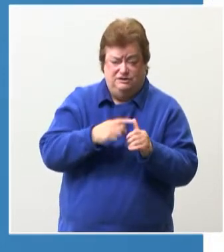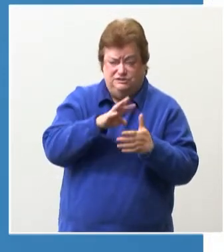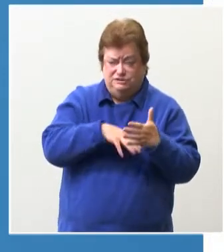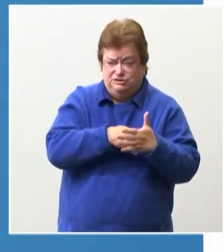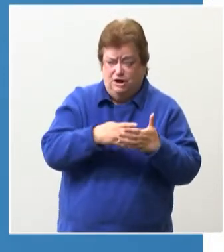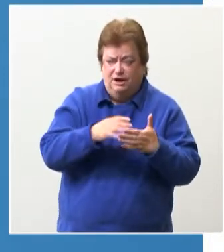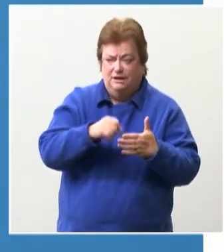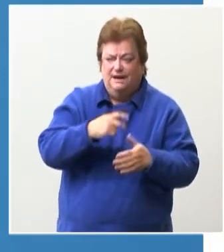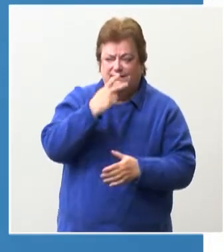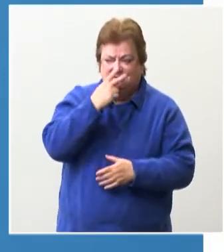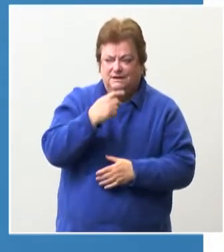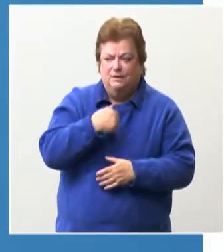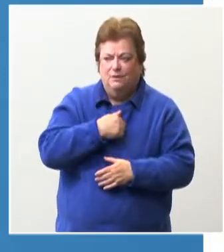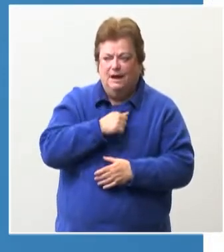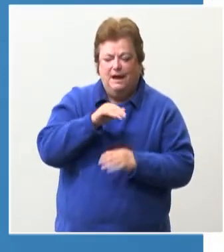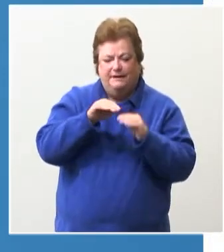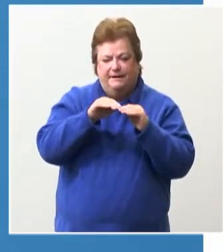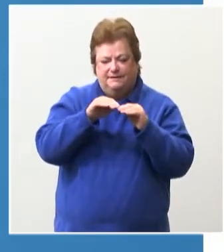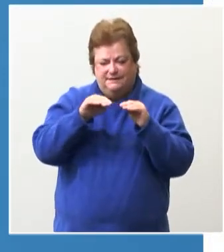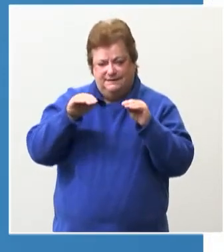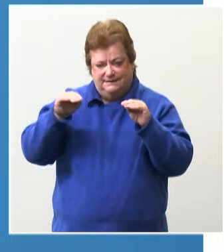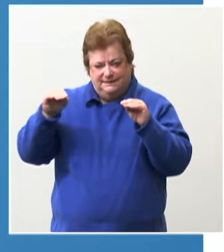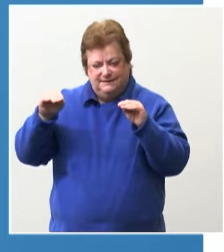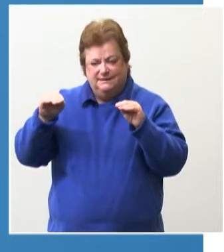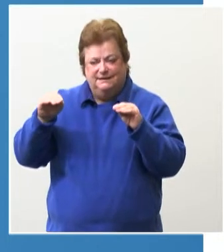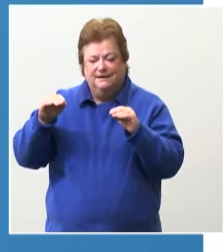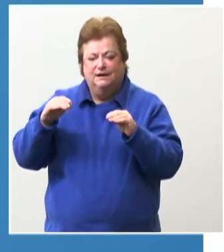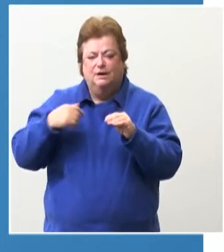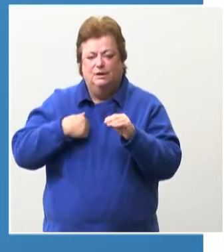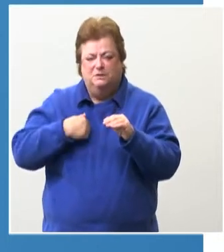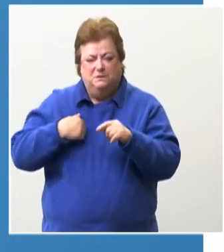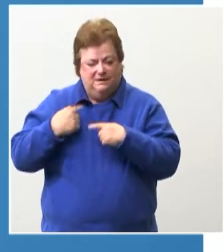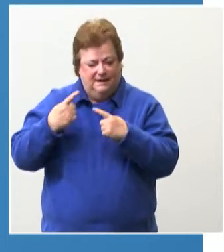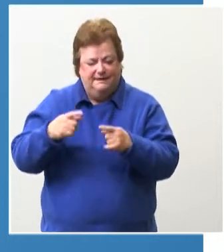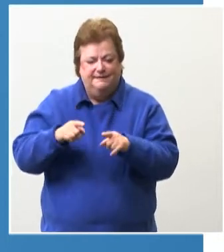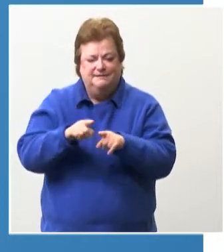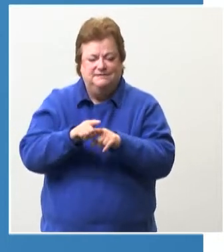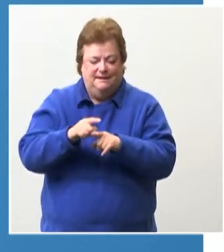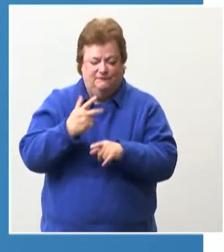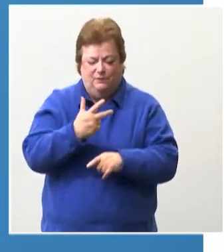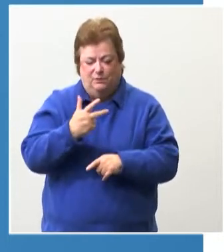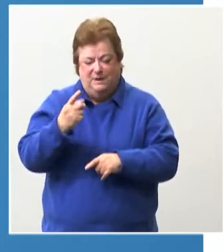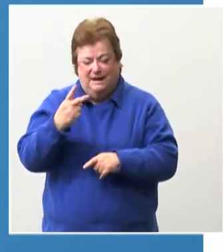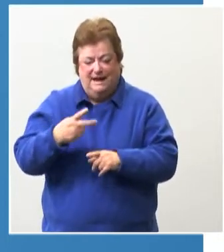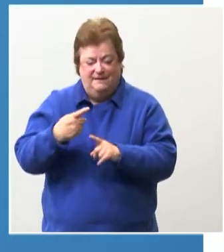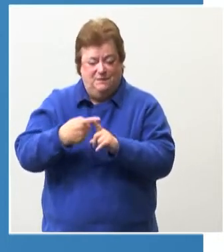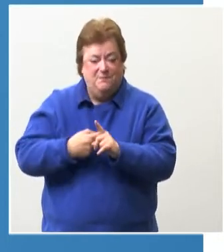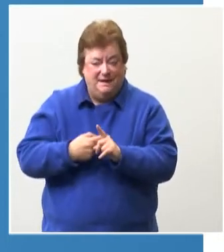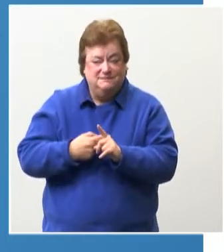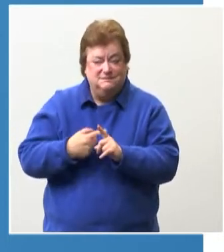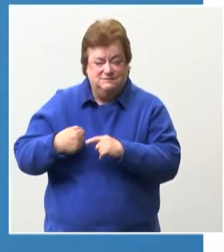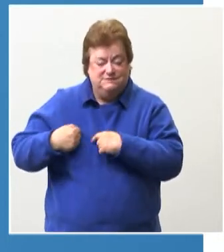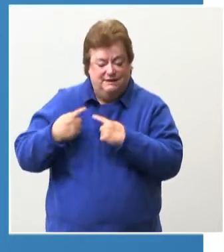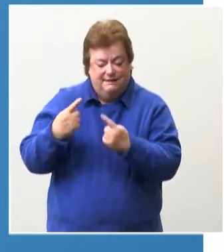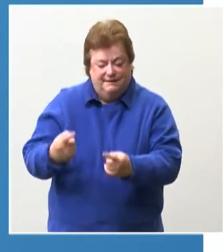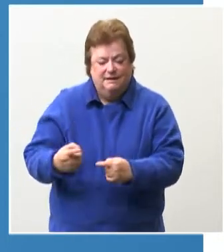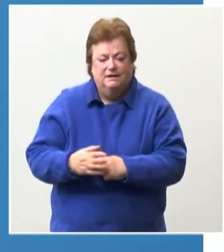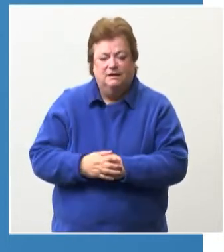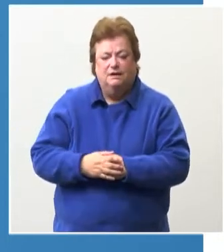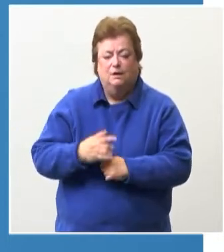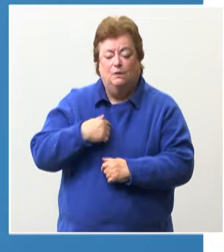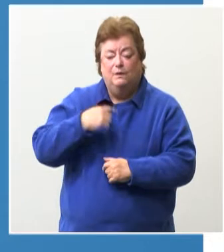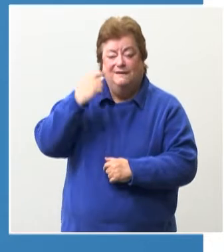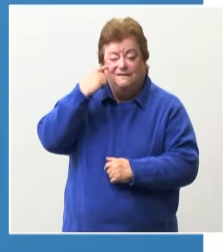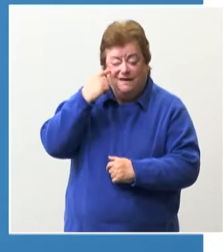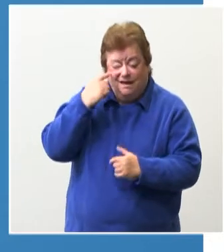see that we are at a sustained peak. We have been now for quite some time, 3.5 months or so, and we thought we were